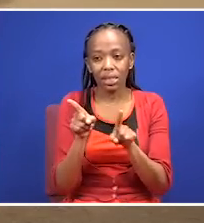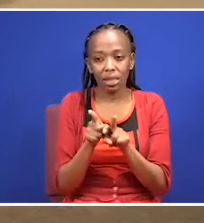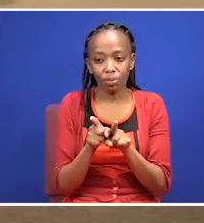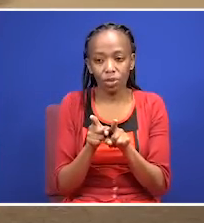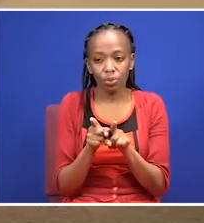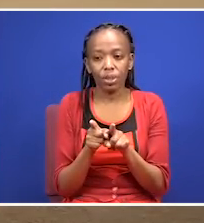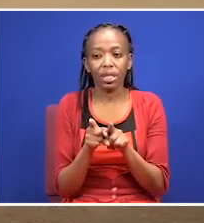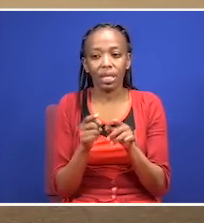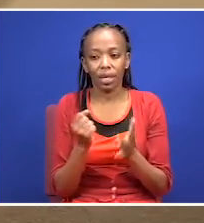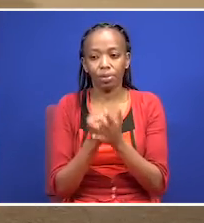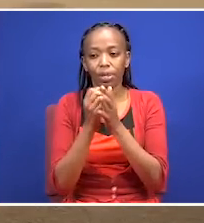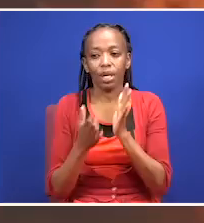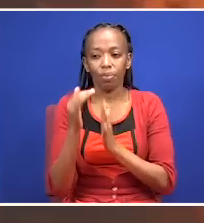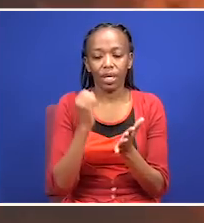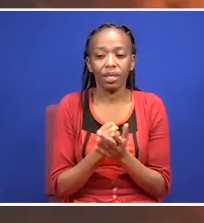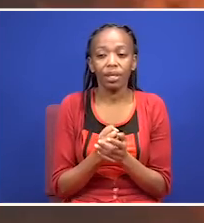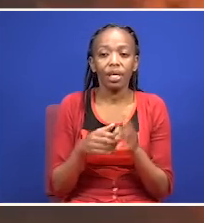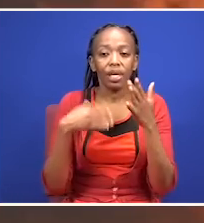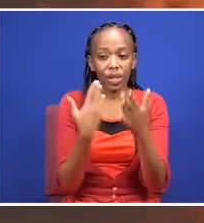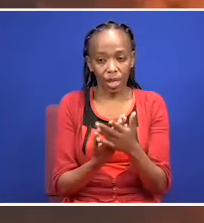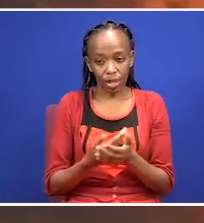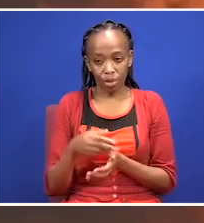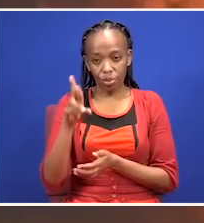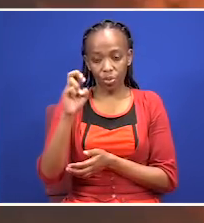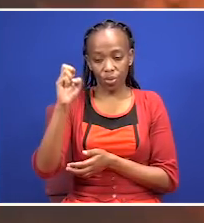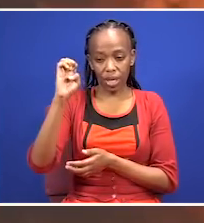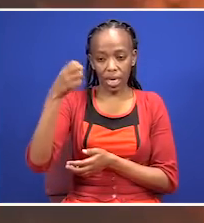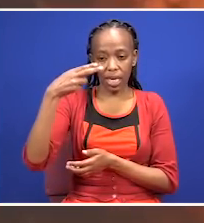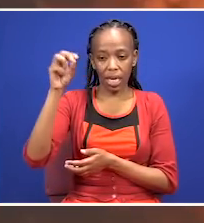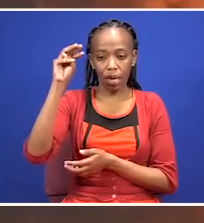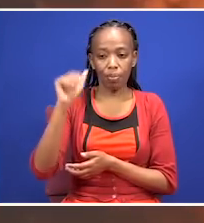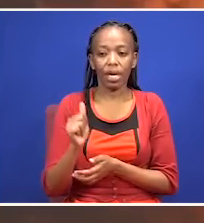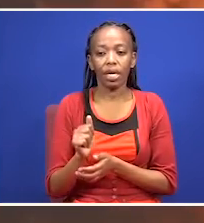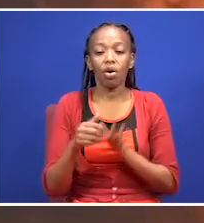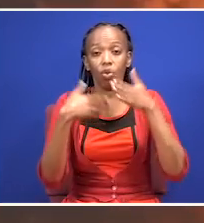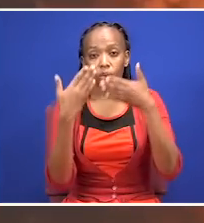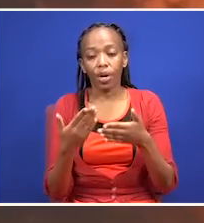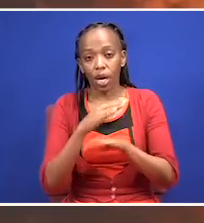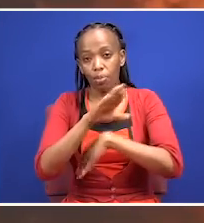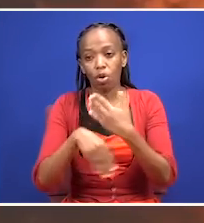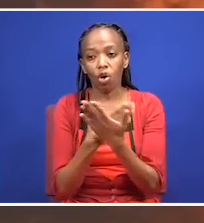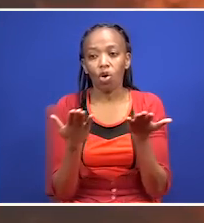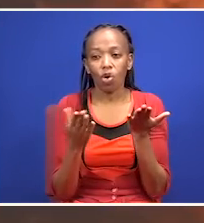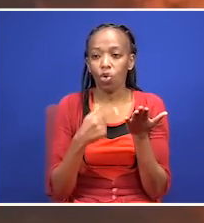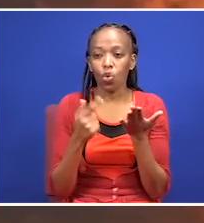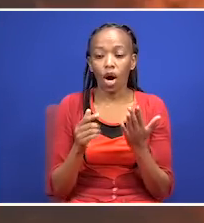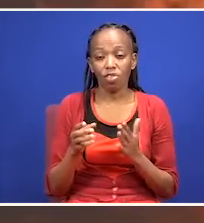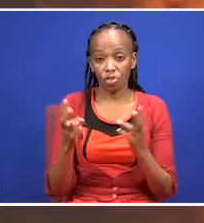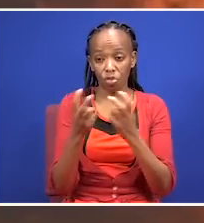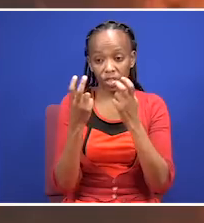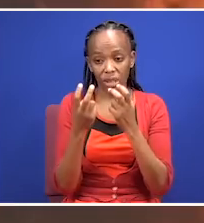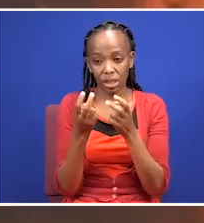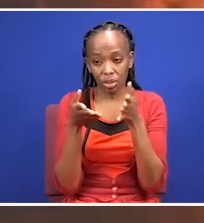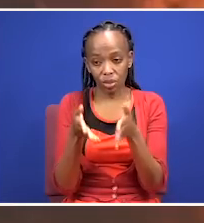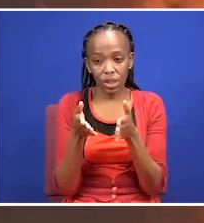reconciled amen thank you rehema well well appreciated welcome to all of you who have tuned in to us